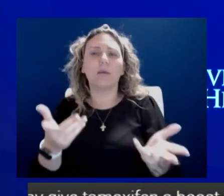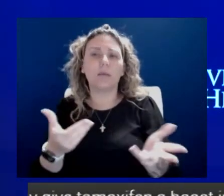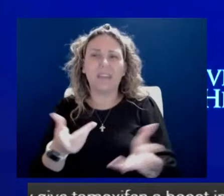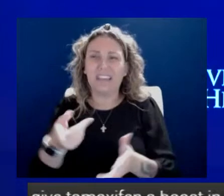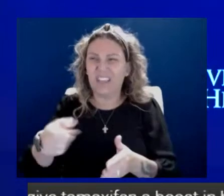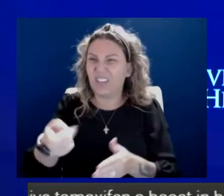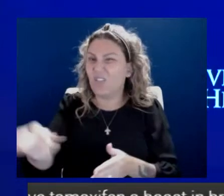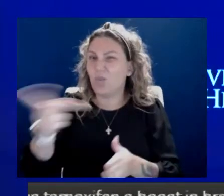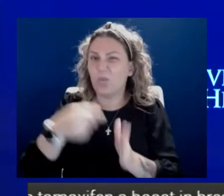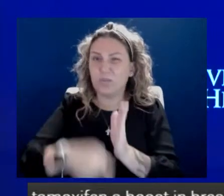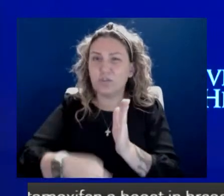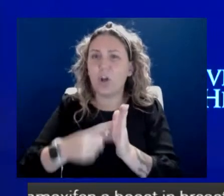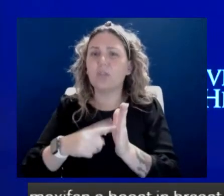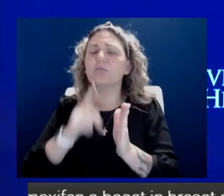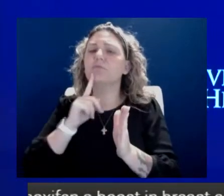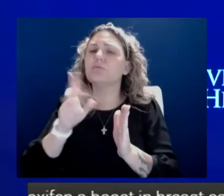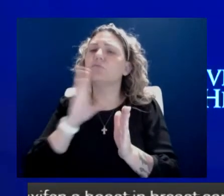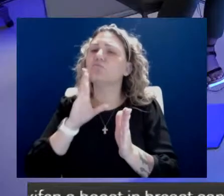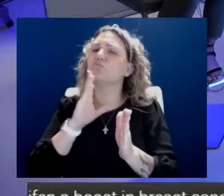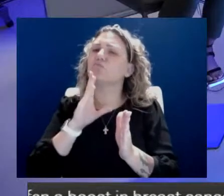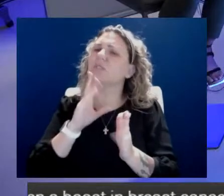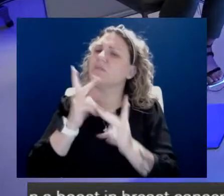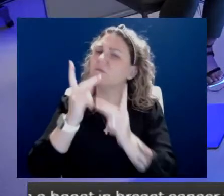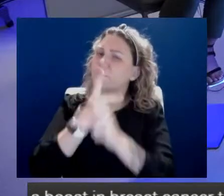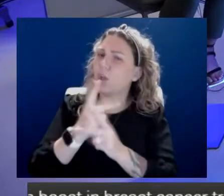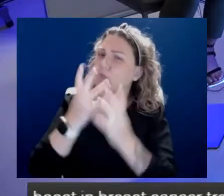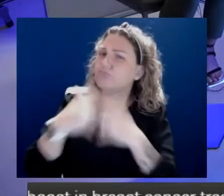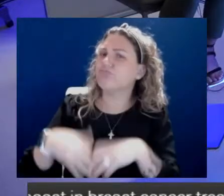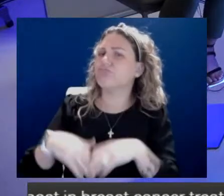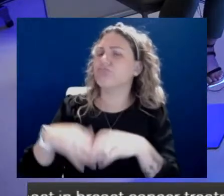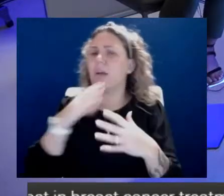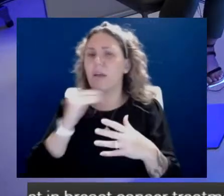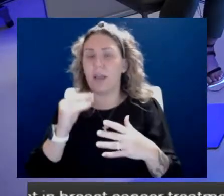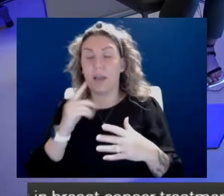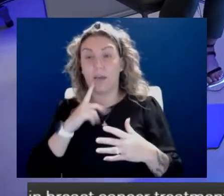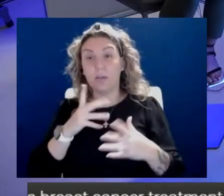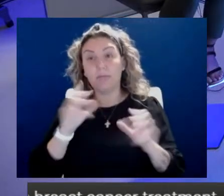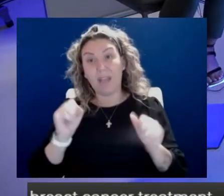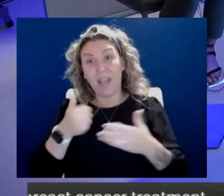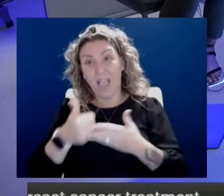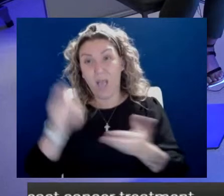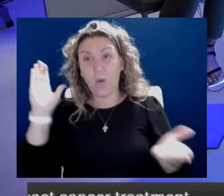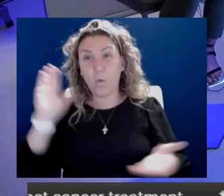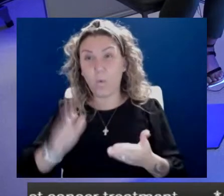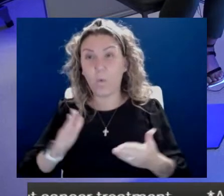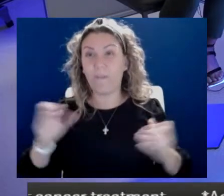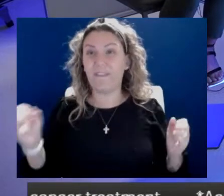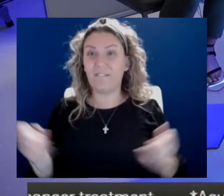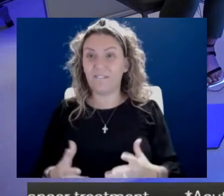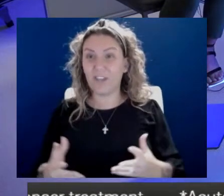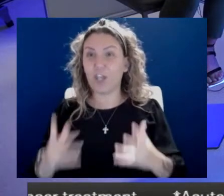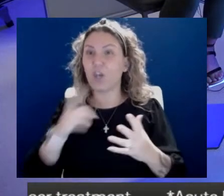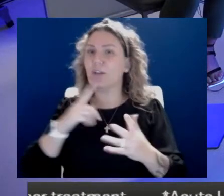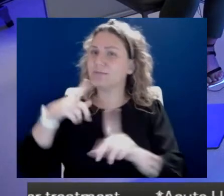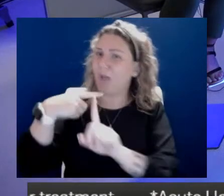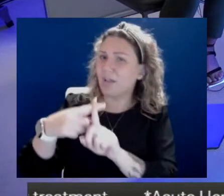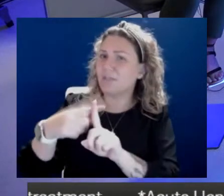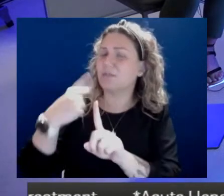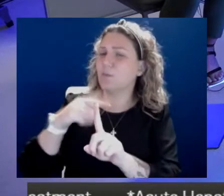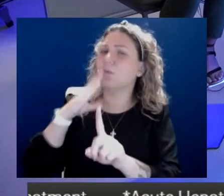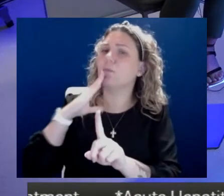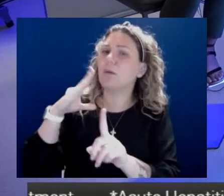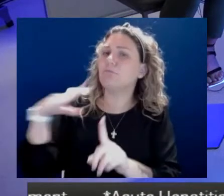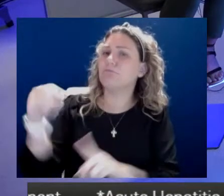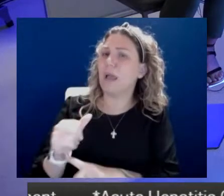kind of work with those things as well. And take the fear away. That is manageable. There is light at the end of the tunnel. We can get these paid somehow, some way.